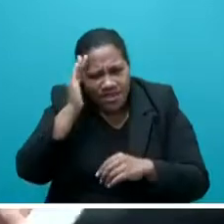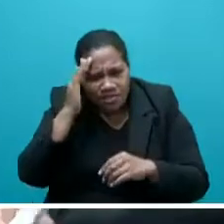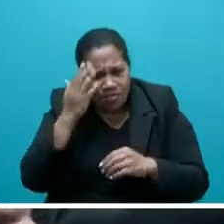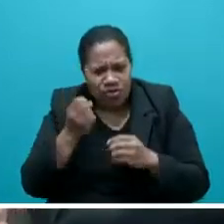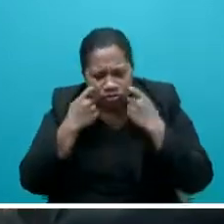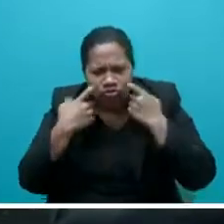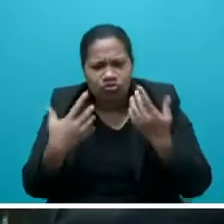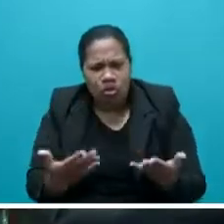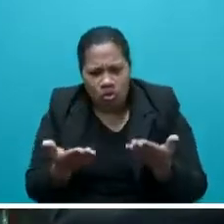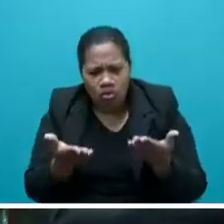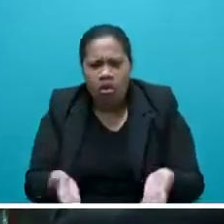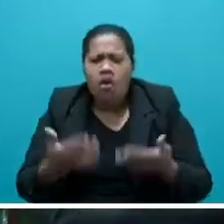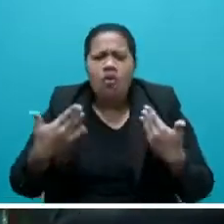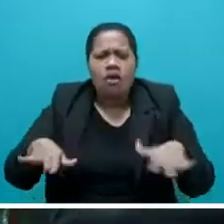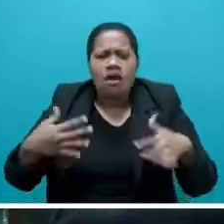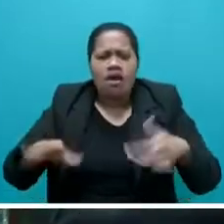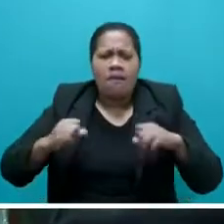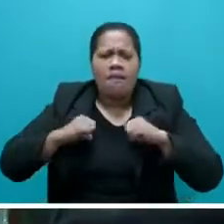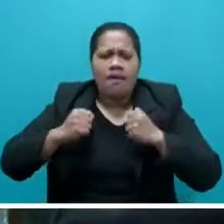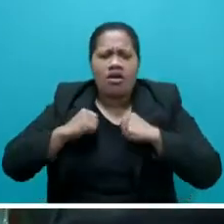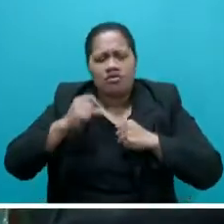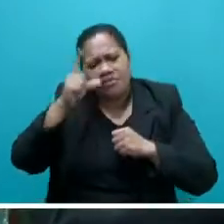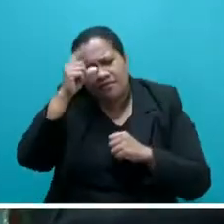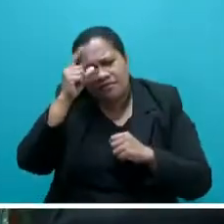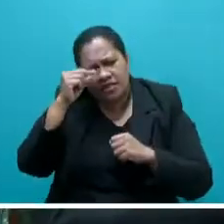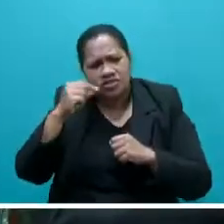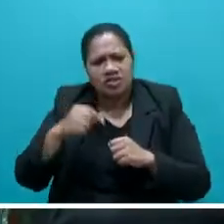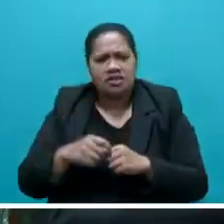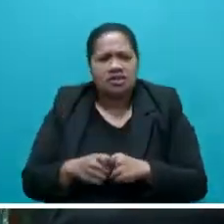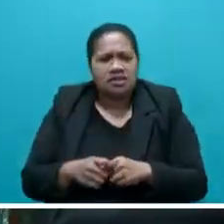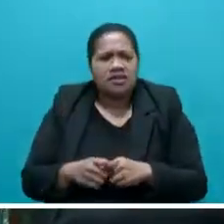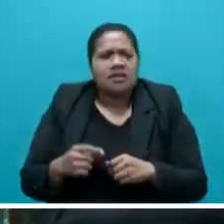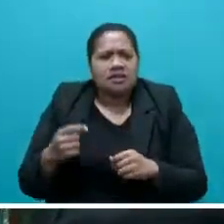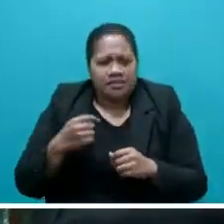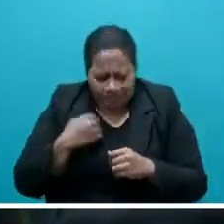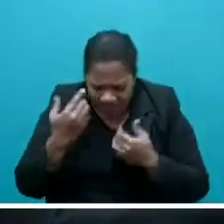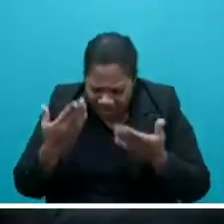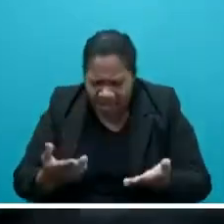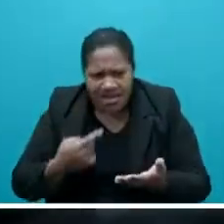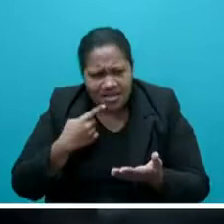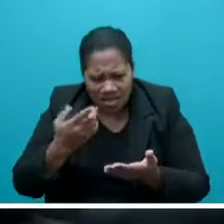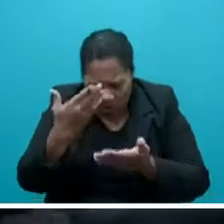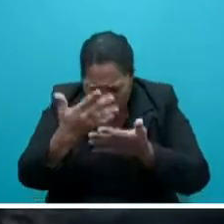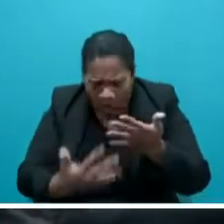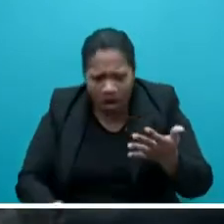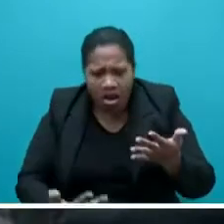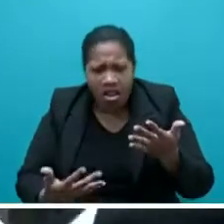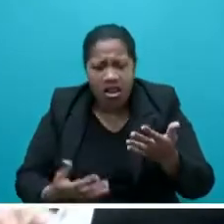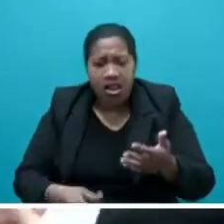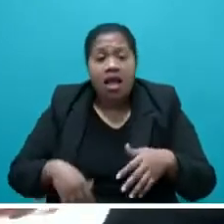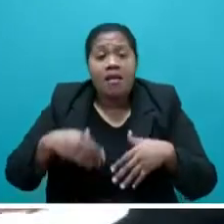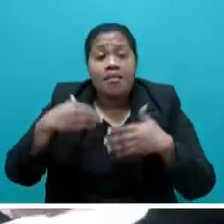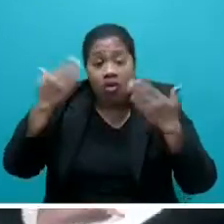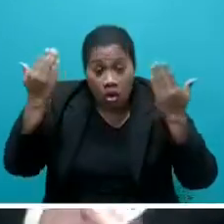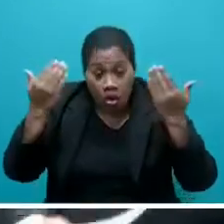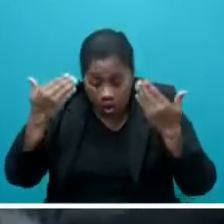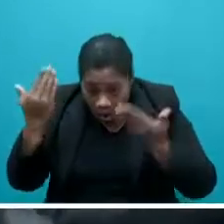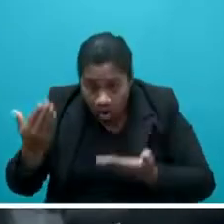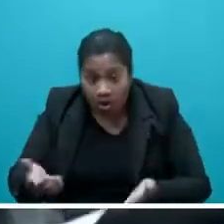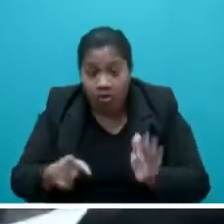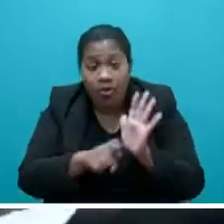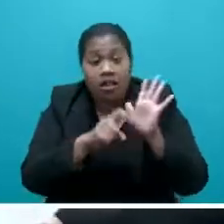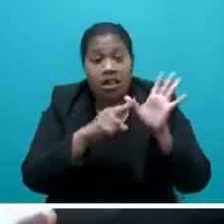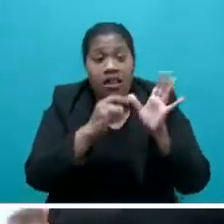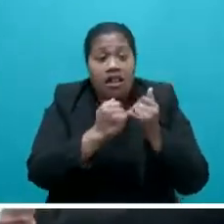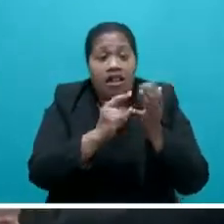be a Fijian, Fijians from all over the world. Amidst all of this, Honorable Rasova puts up a post. He says, amidst all